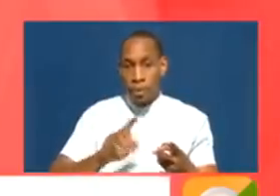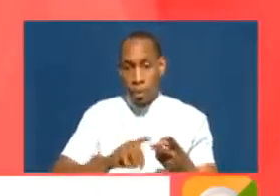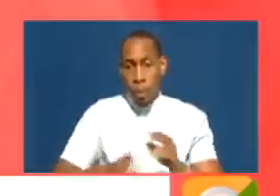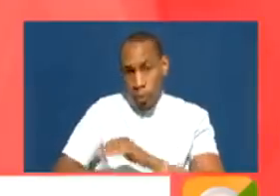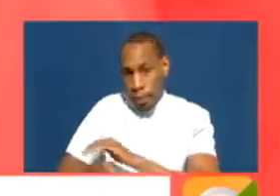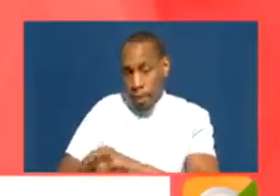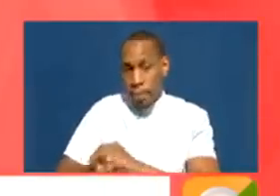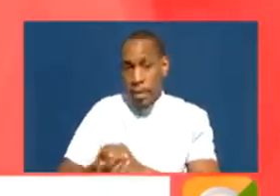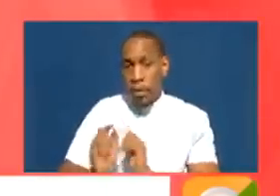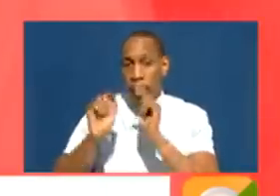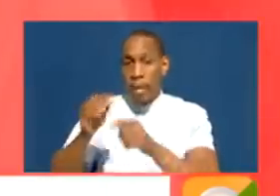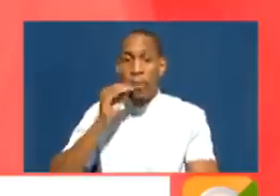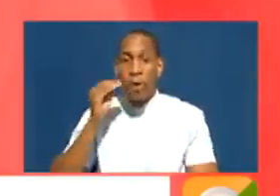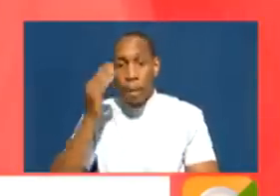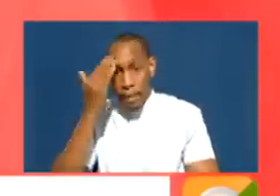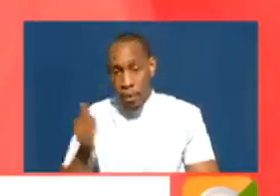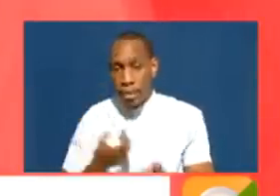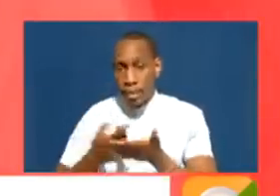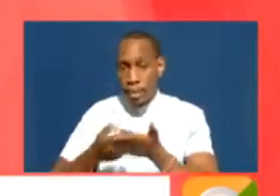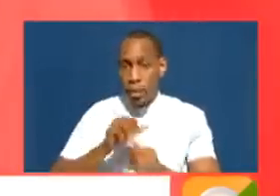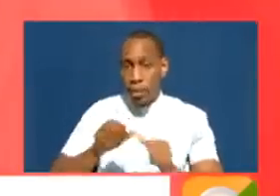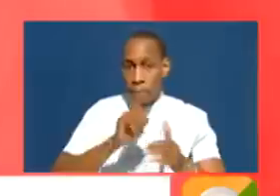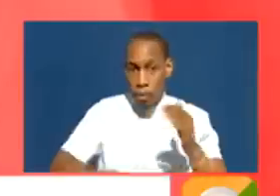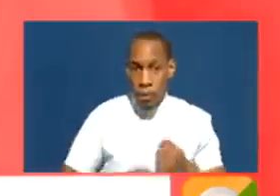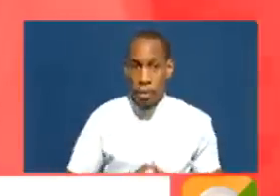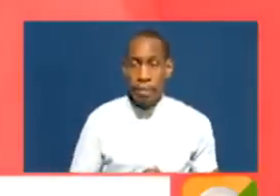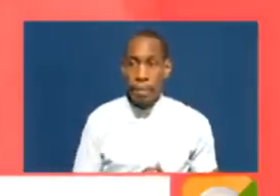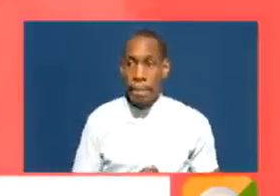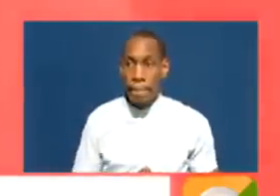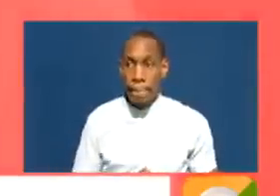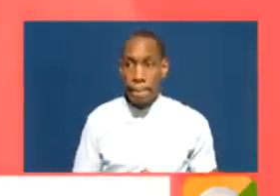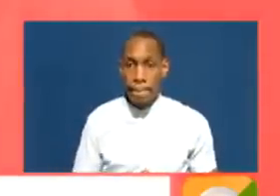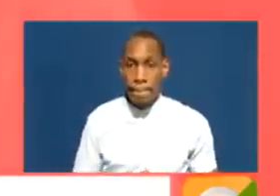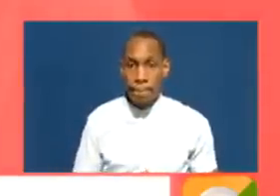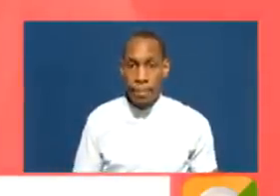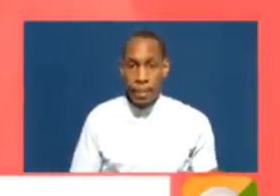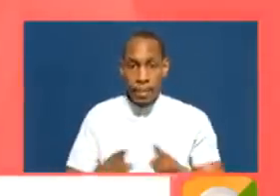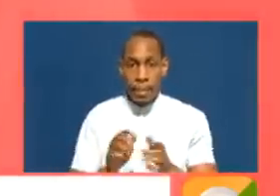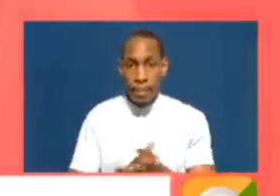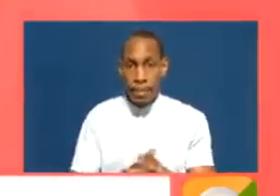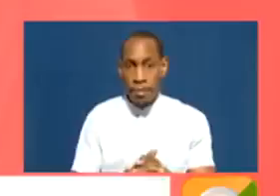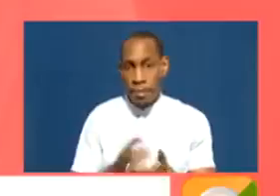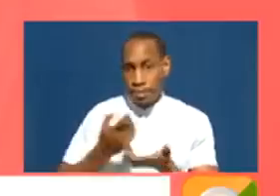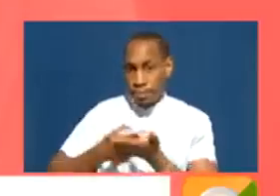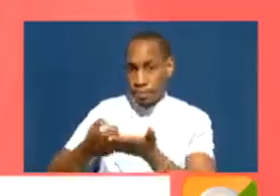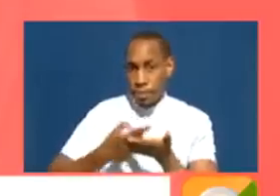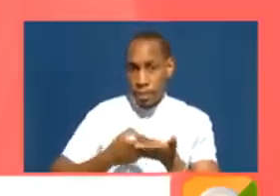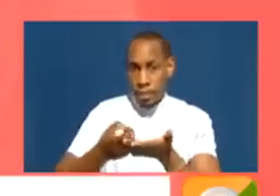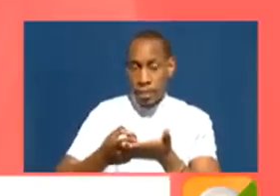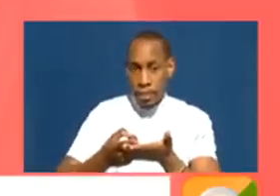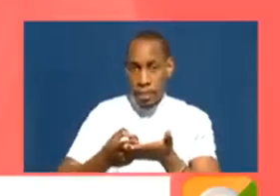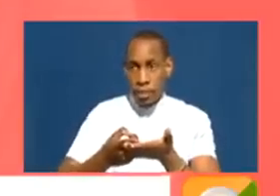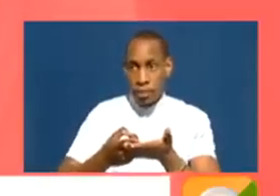my house. What was that discussion about? And the drift of that discussion was